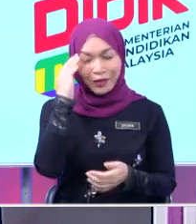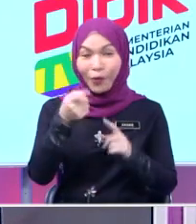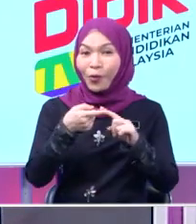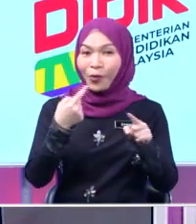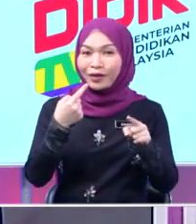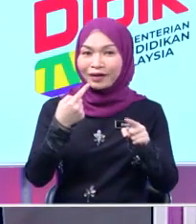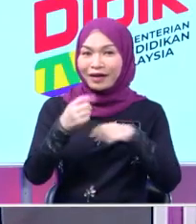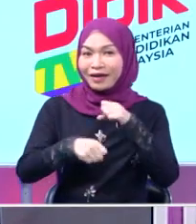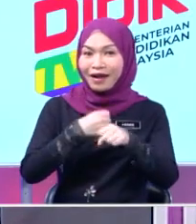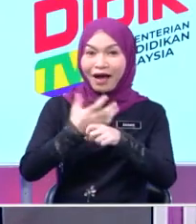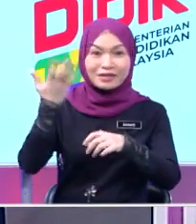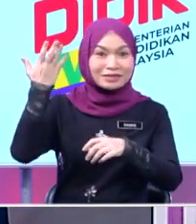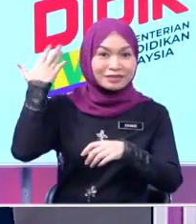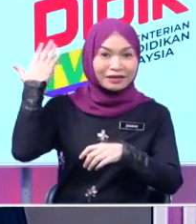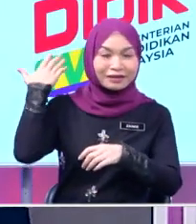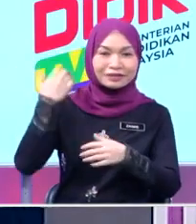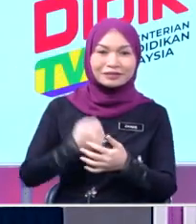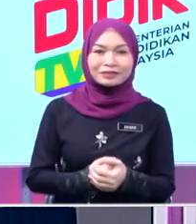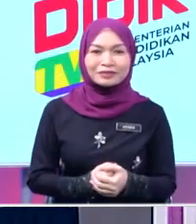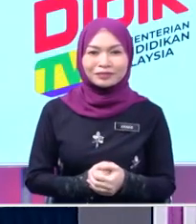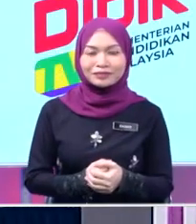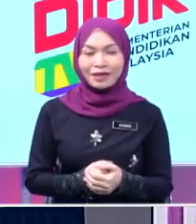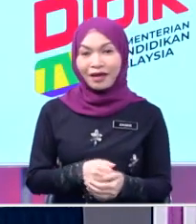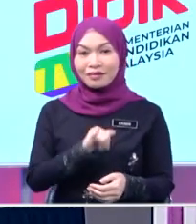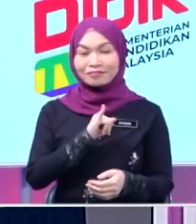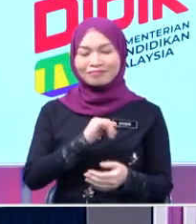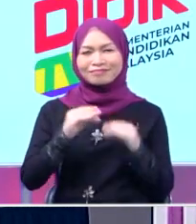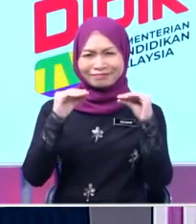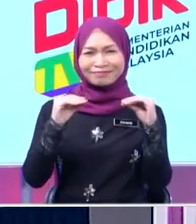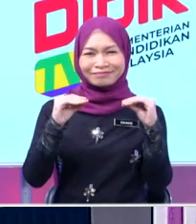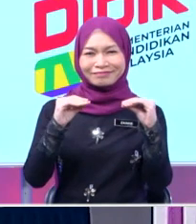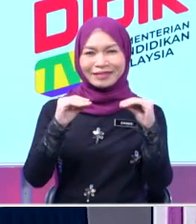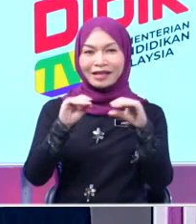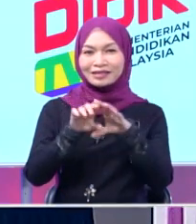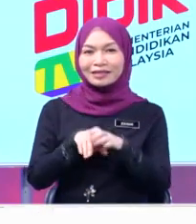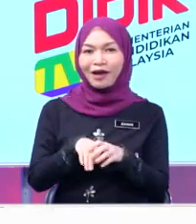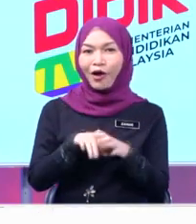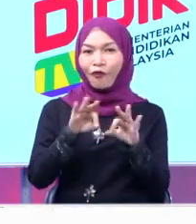I started teaching them in Form 4. Right, why wrong? What is I?